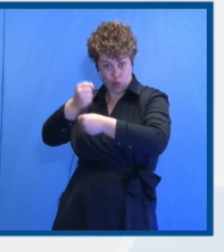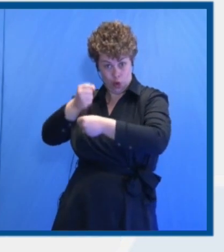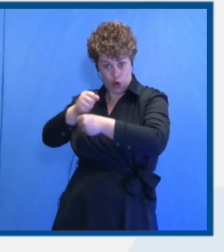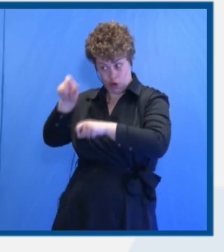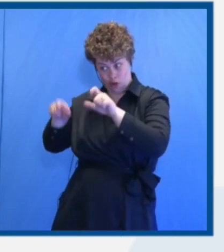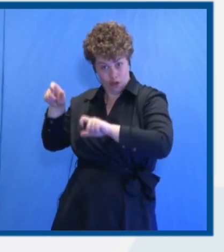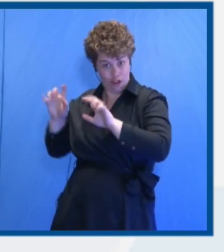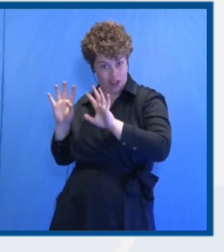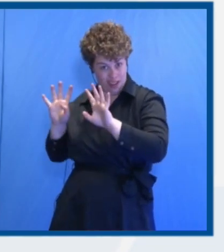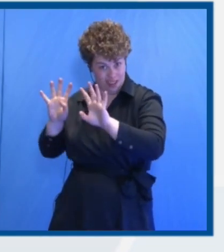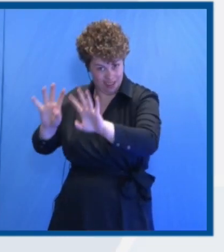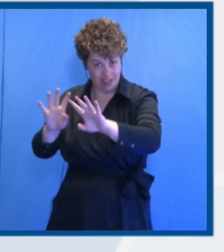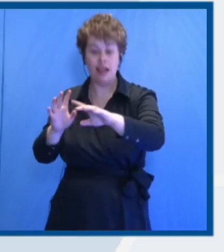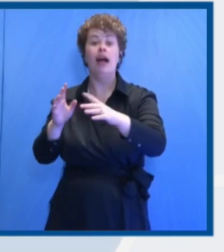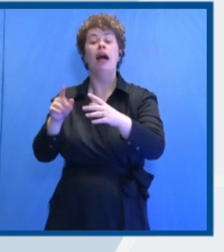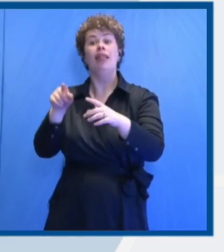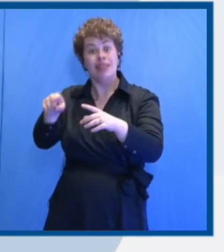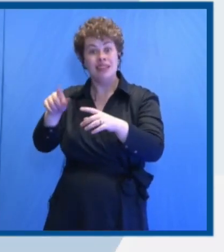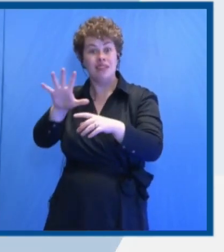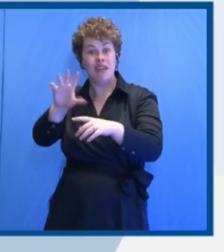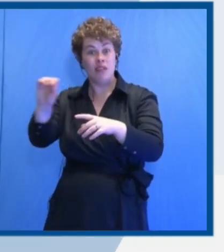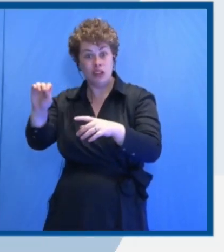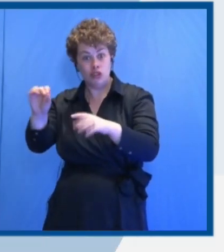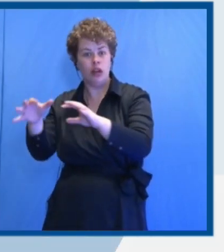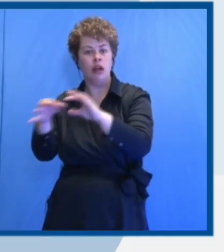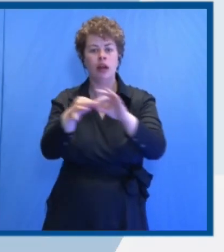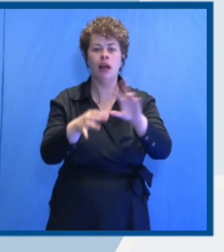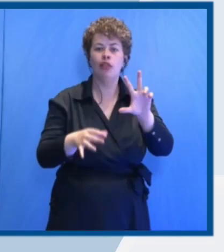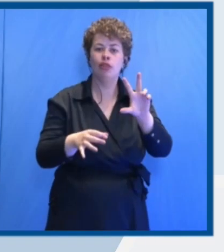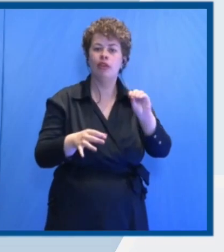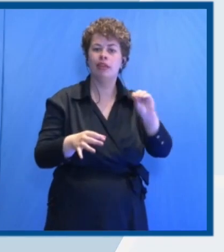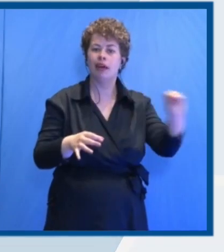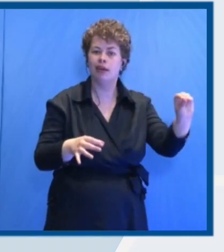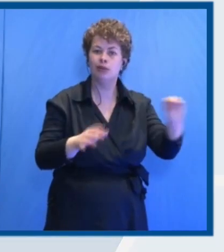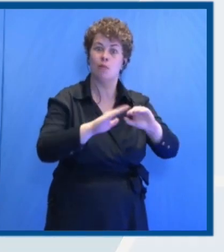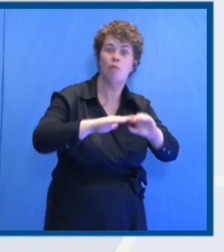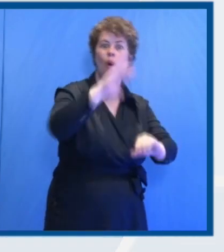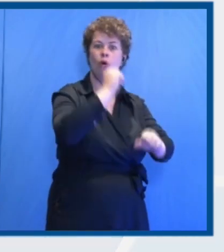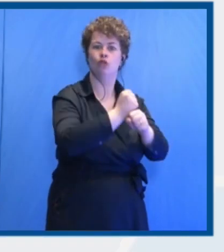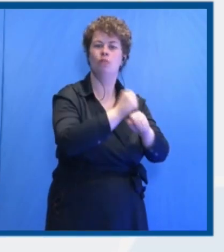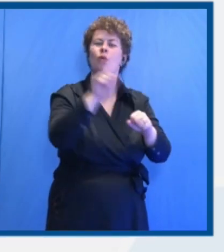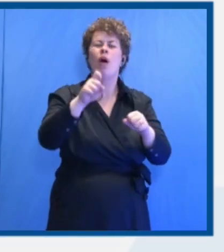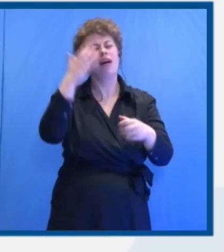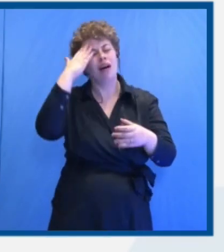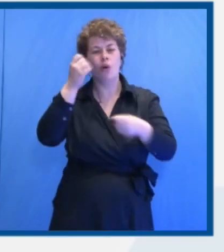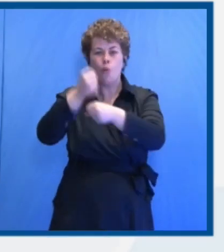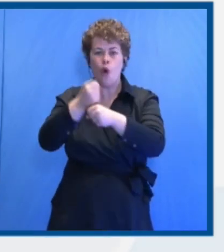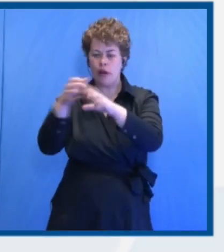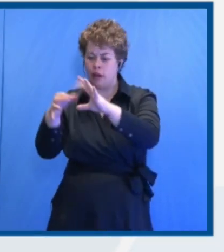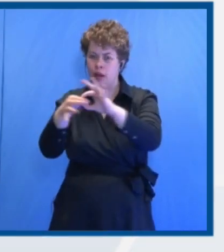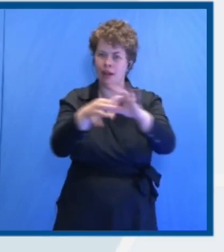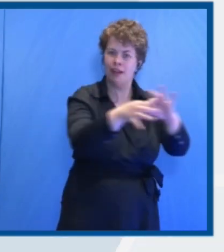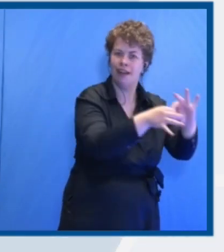over 3,000 indirect jobs in the value chains that were created, because our approach